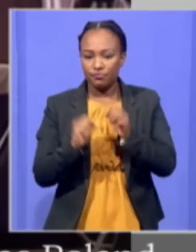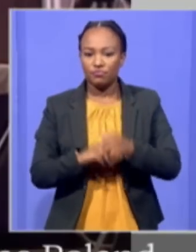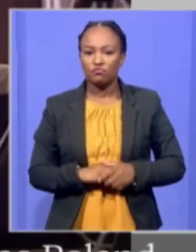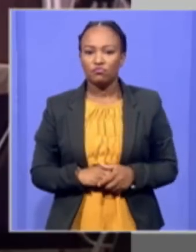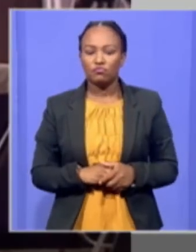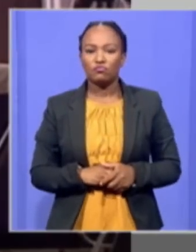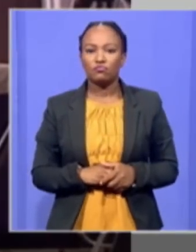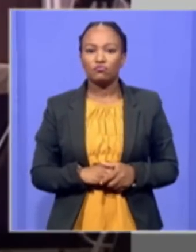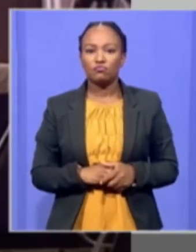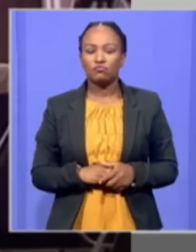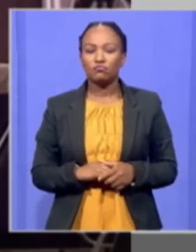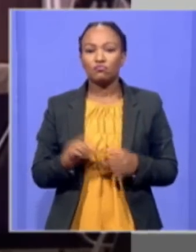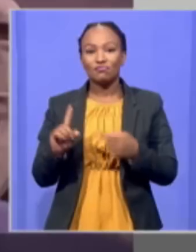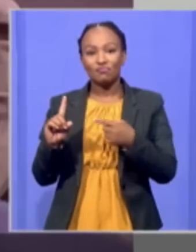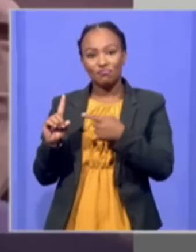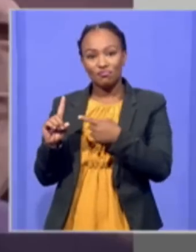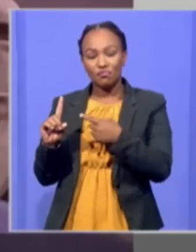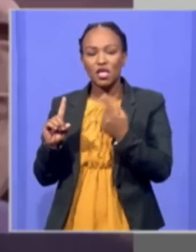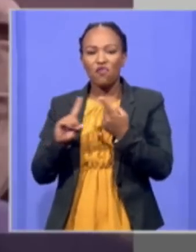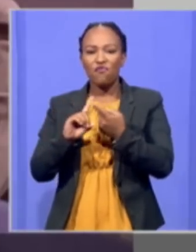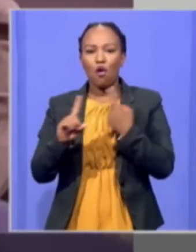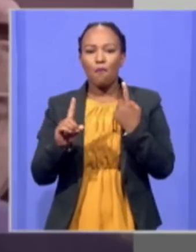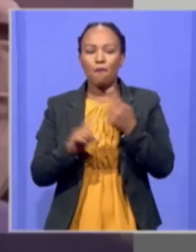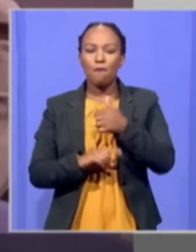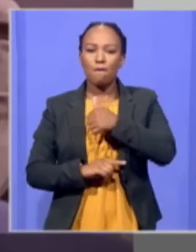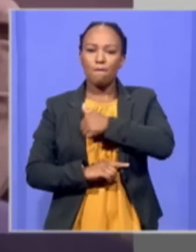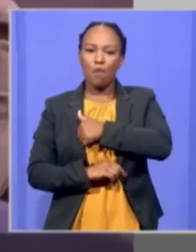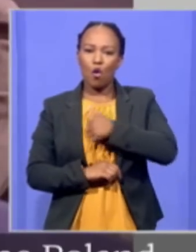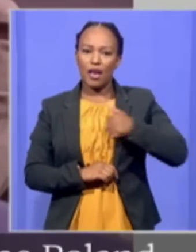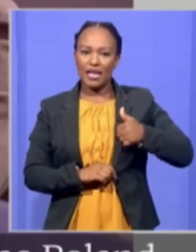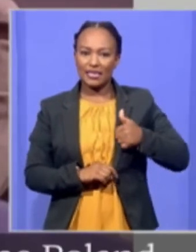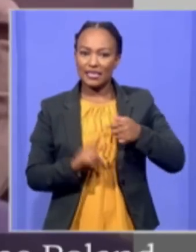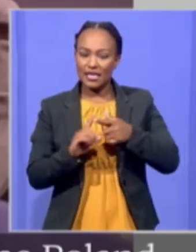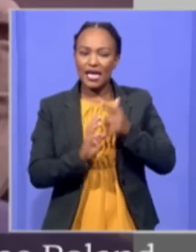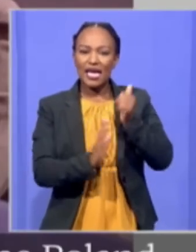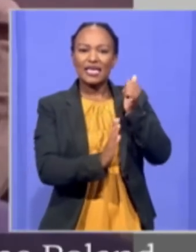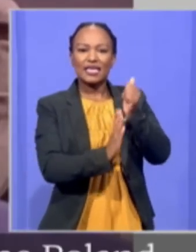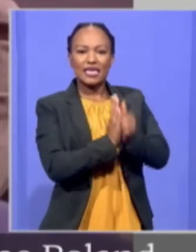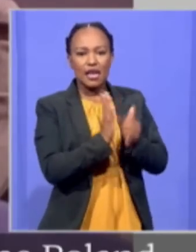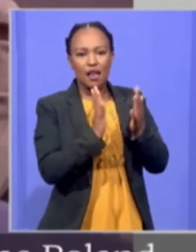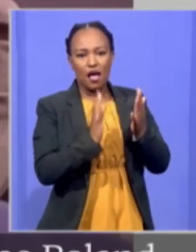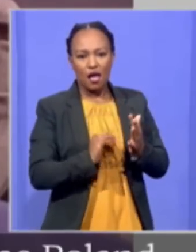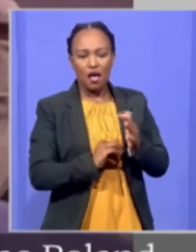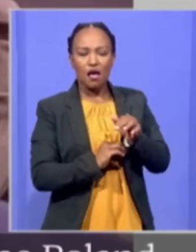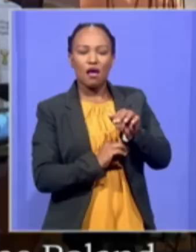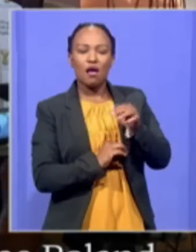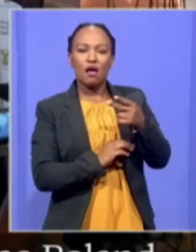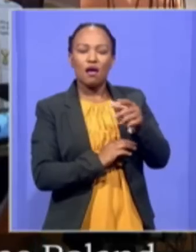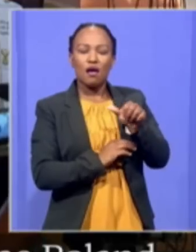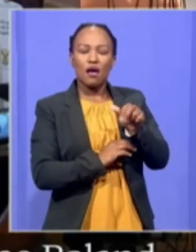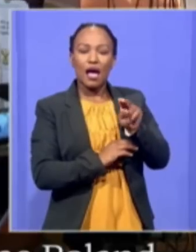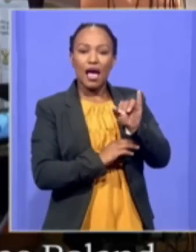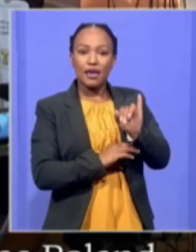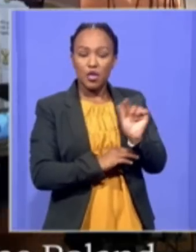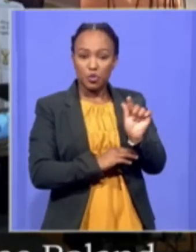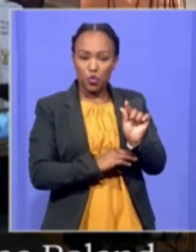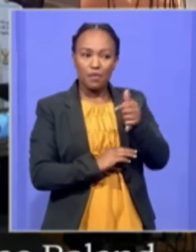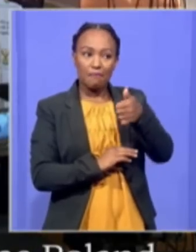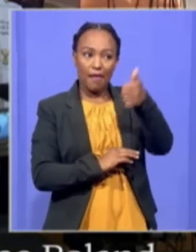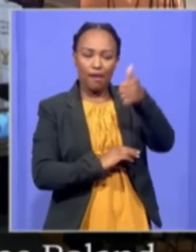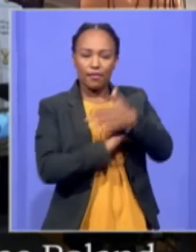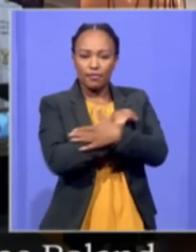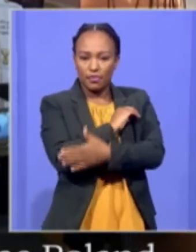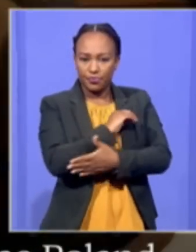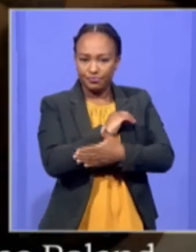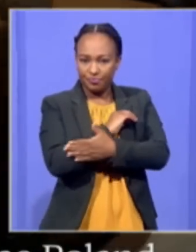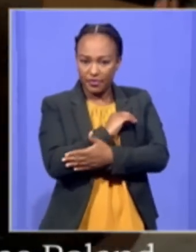Modudi wa Poland Janus Walus molai wa Hani gausinyana o tla boela nageng ya gabo. Kgorotsheko ya molaotheo